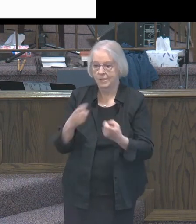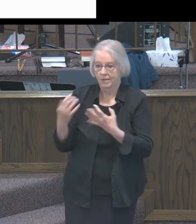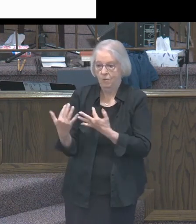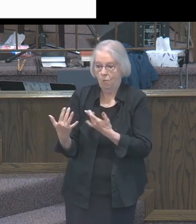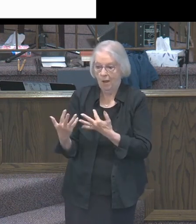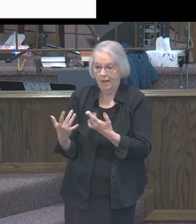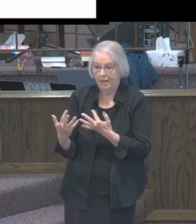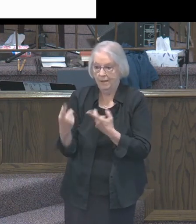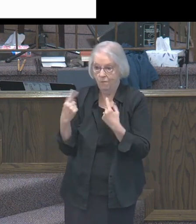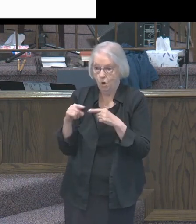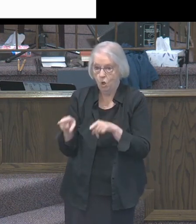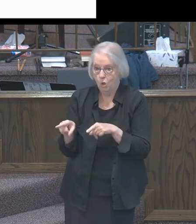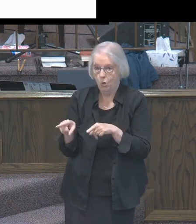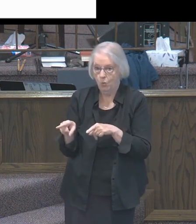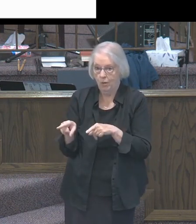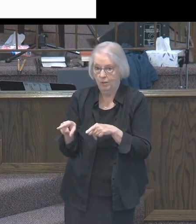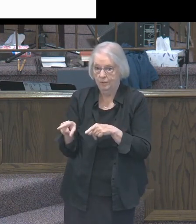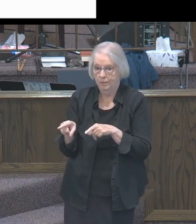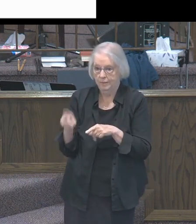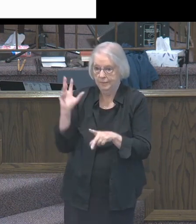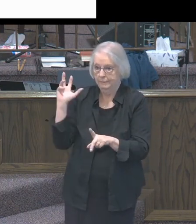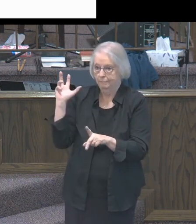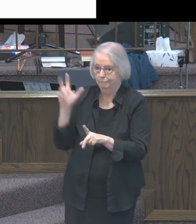Its desire is for you, but